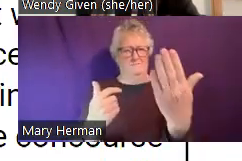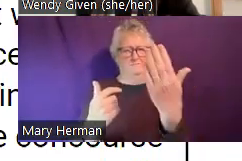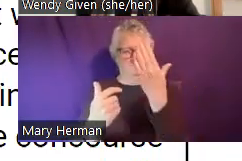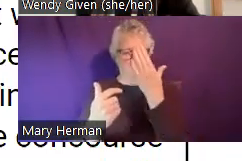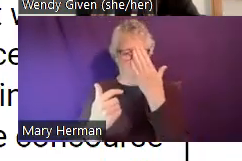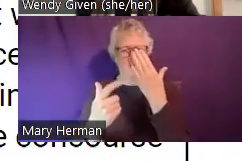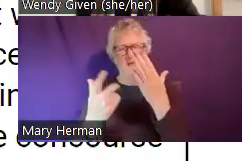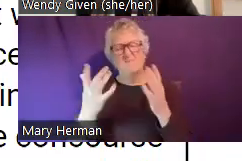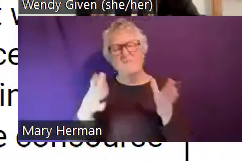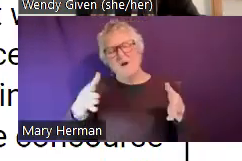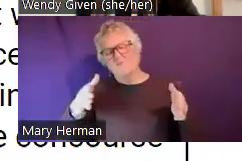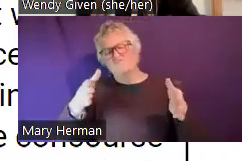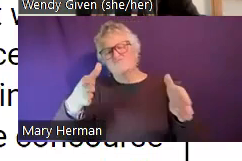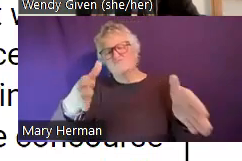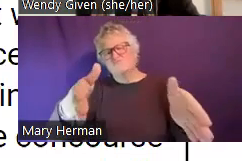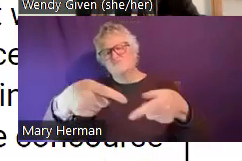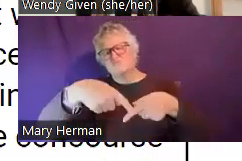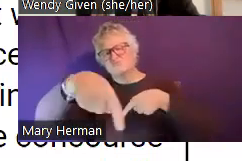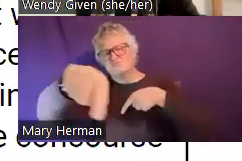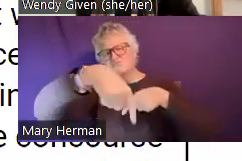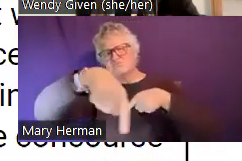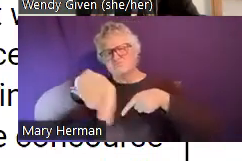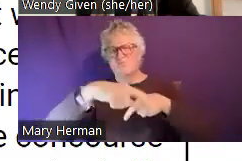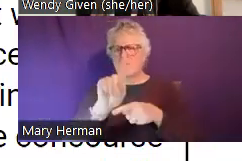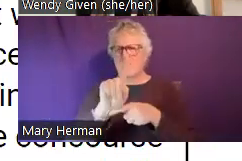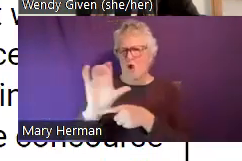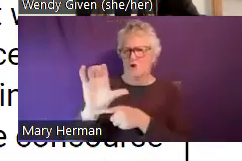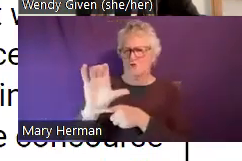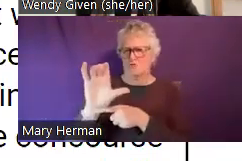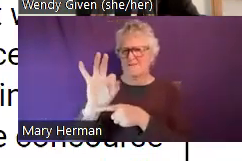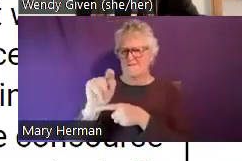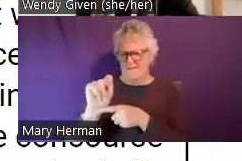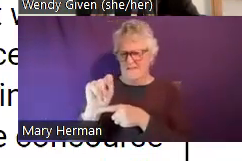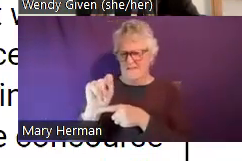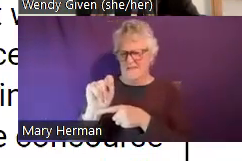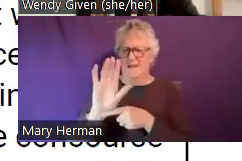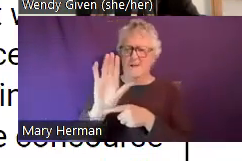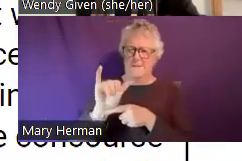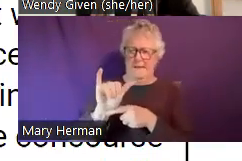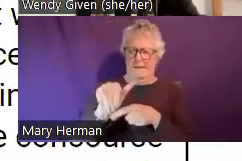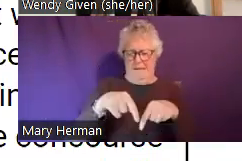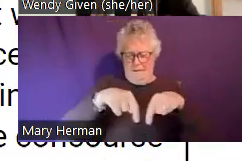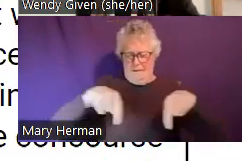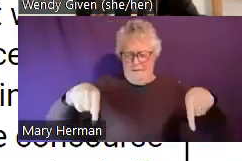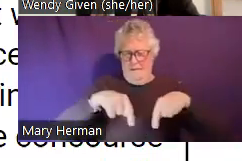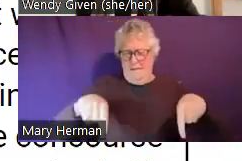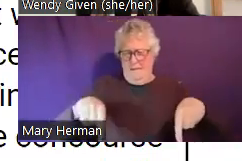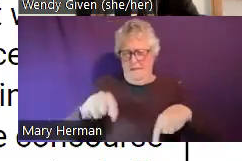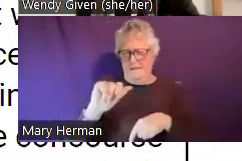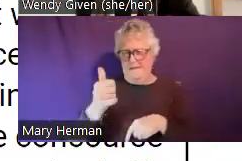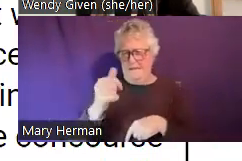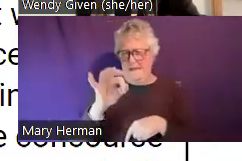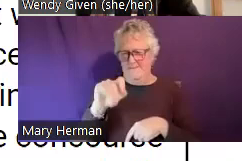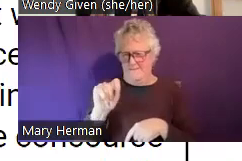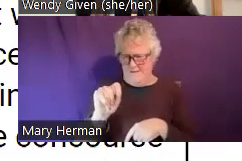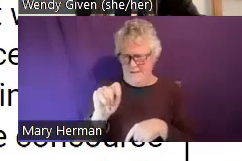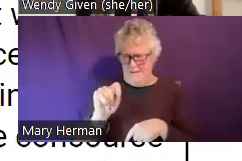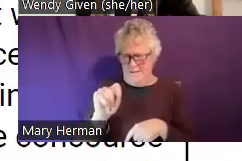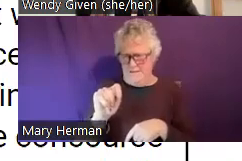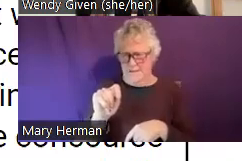long and about 10 feet wide, and you'll see there's some softness to that in terms of it could bleed out a bit here and there.